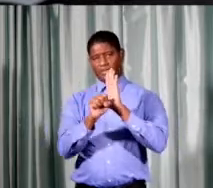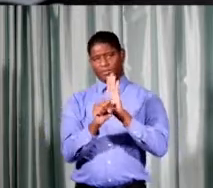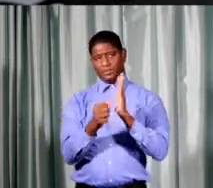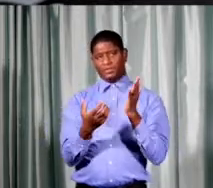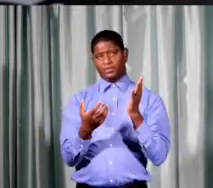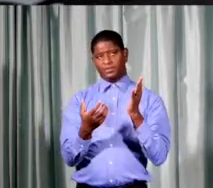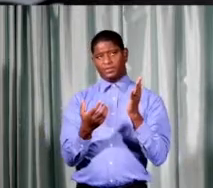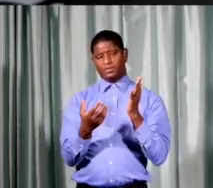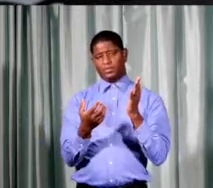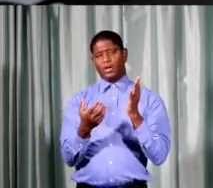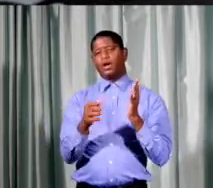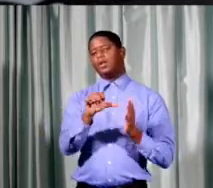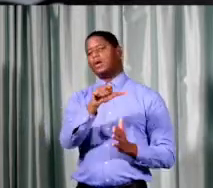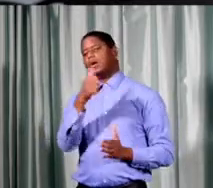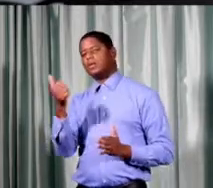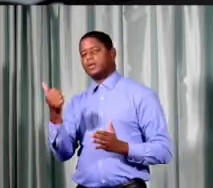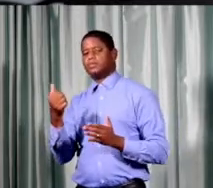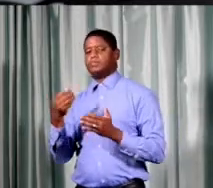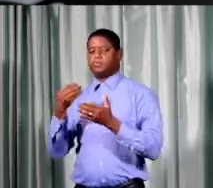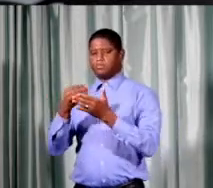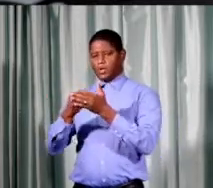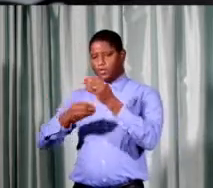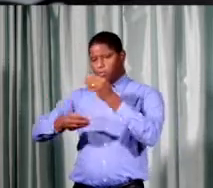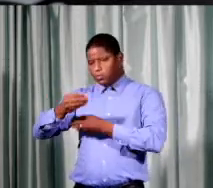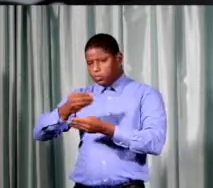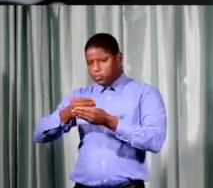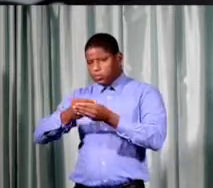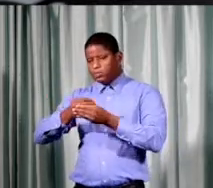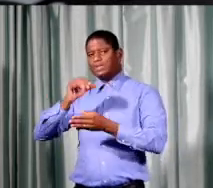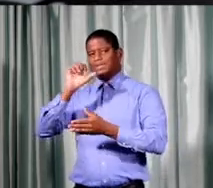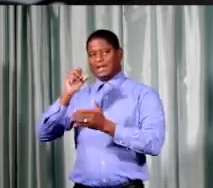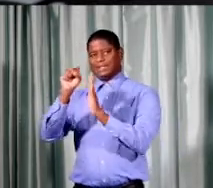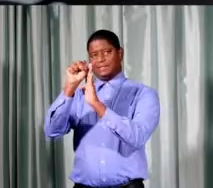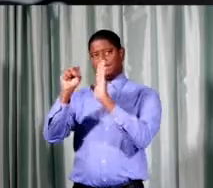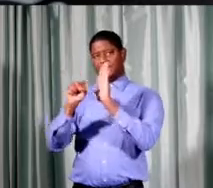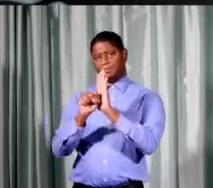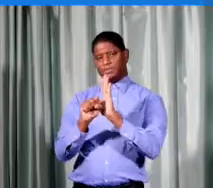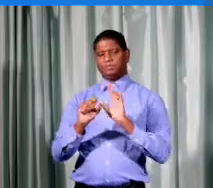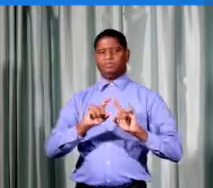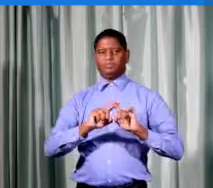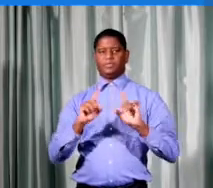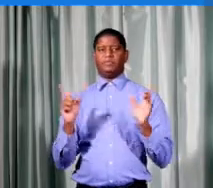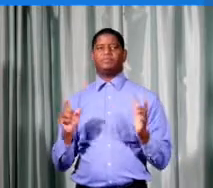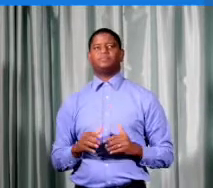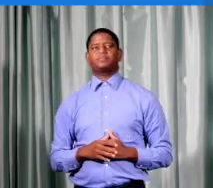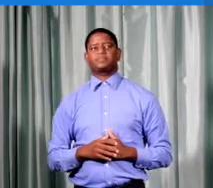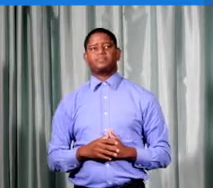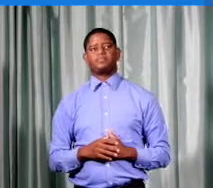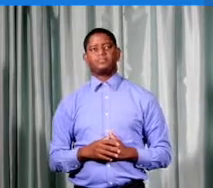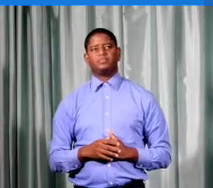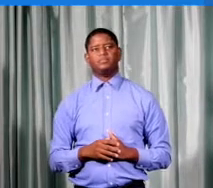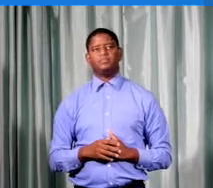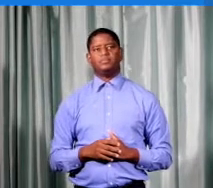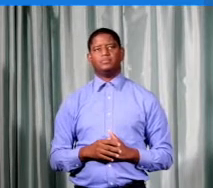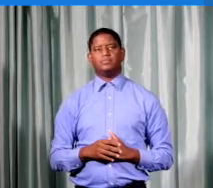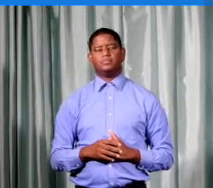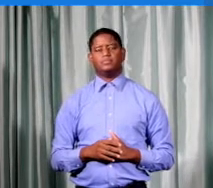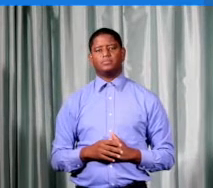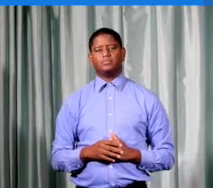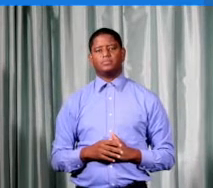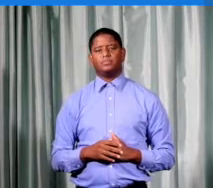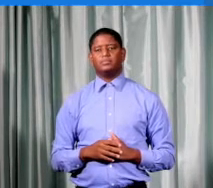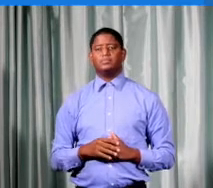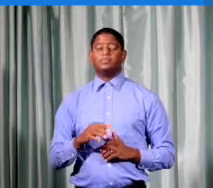about. All right? The balance sheet or statement of financial position and